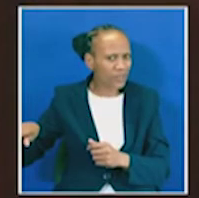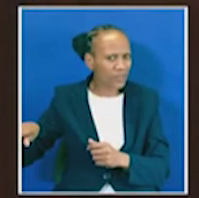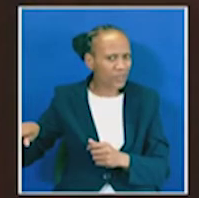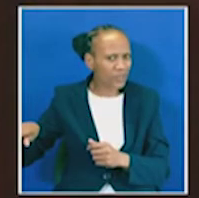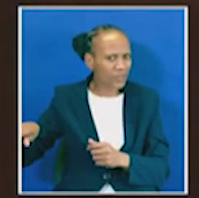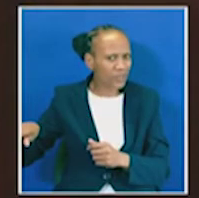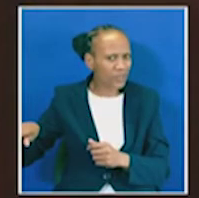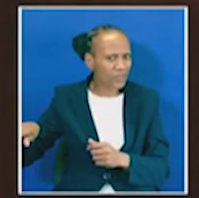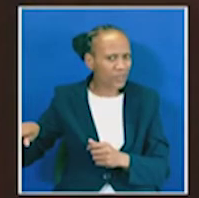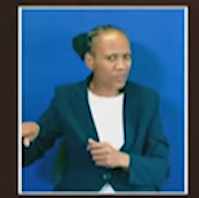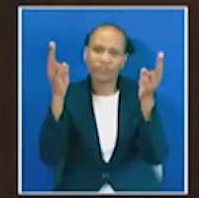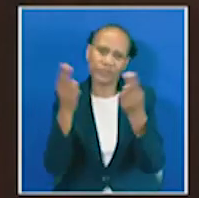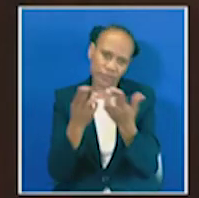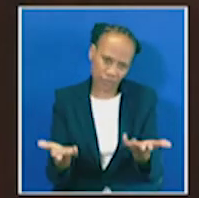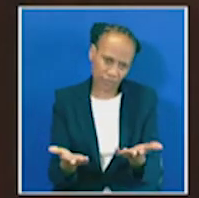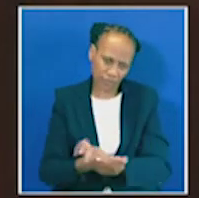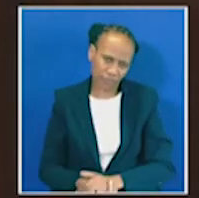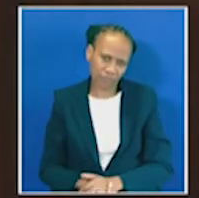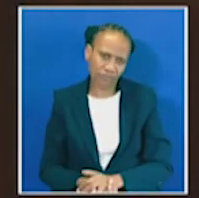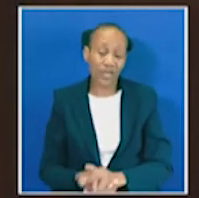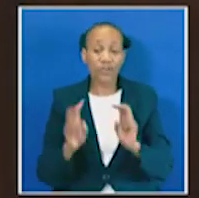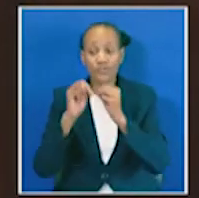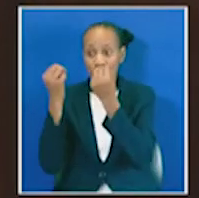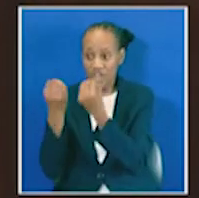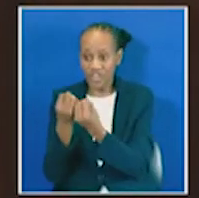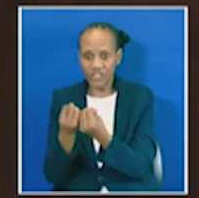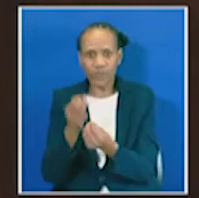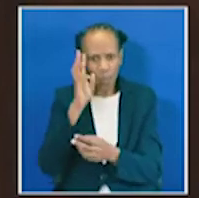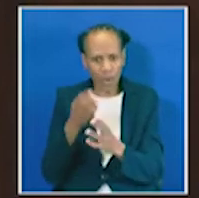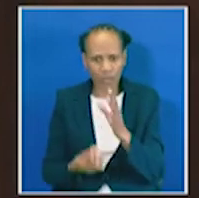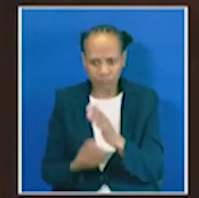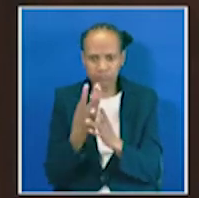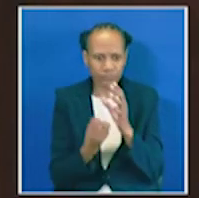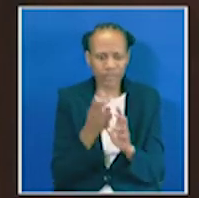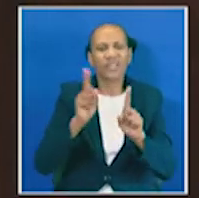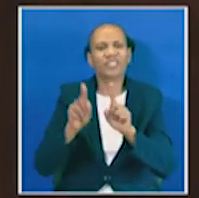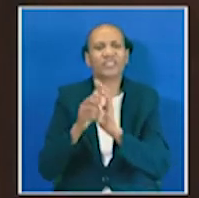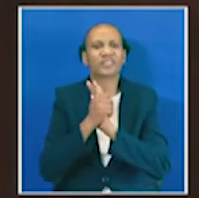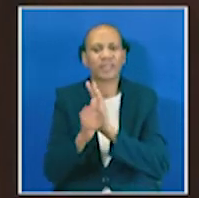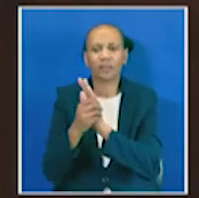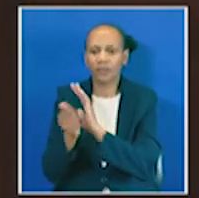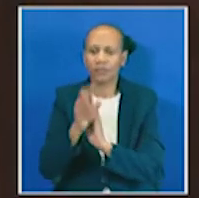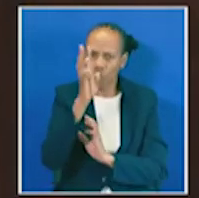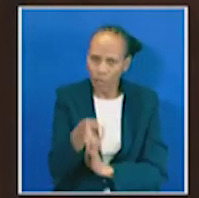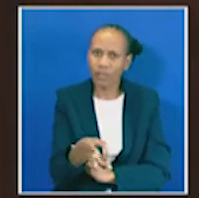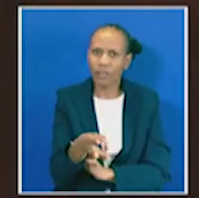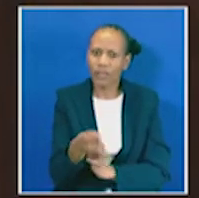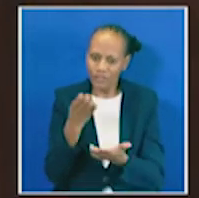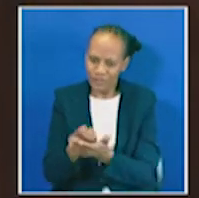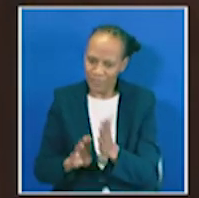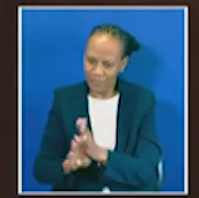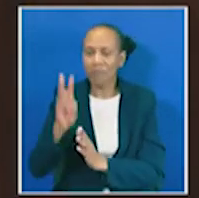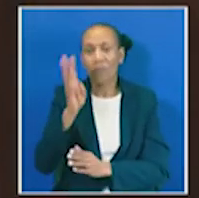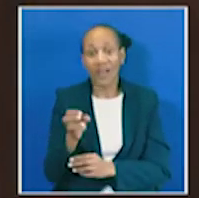nation fails to produce the critical skills we need to drive a modern, globally competitive economy, we will become a